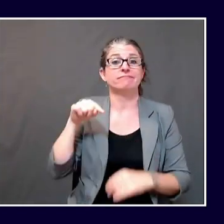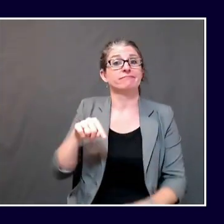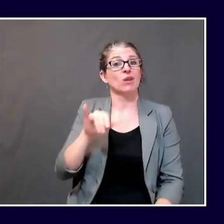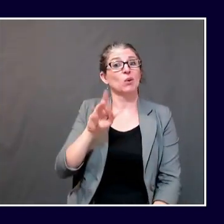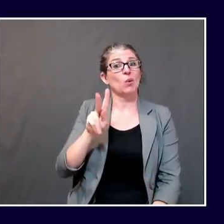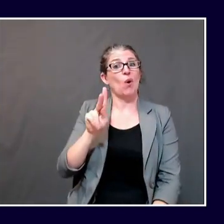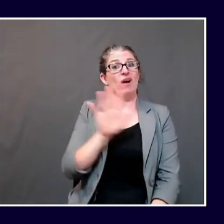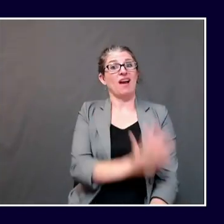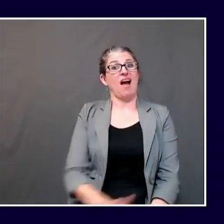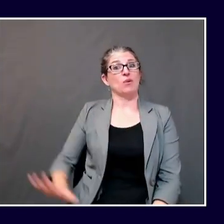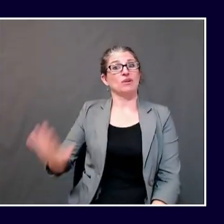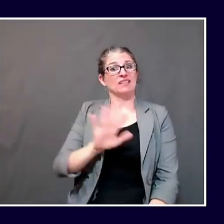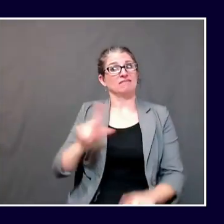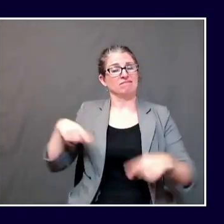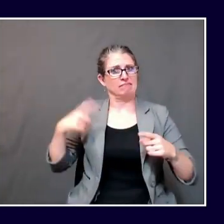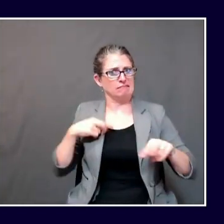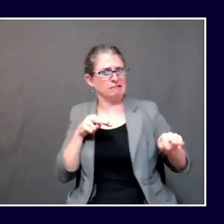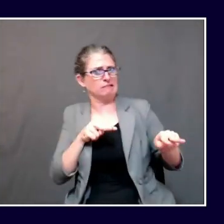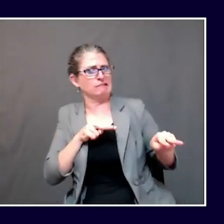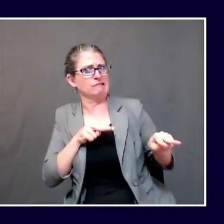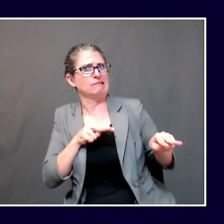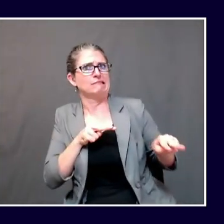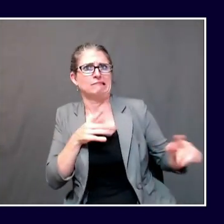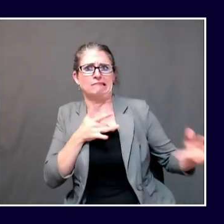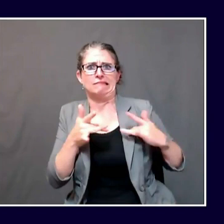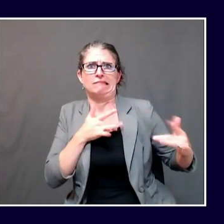across the state in the last 2 weeks,